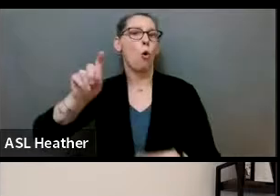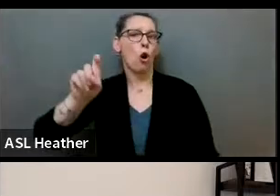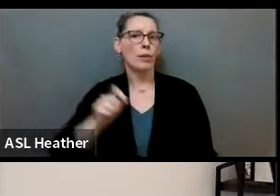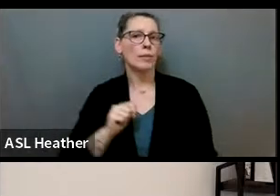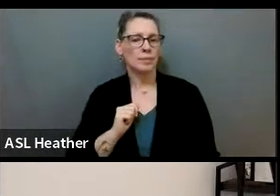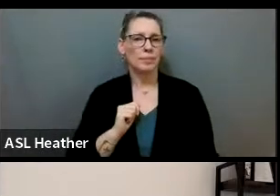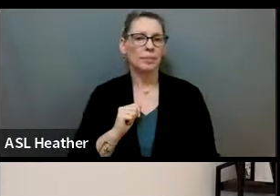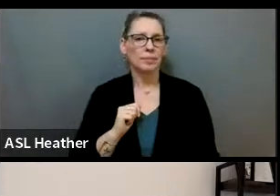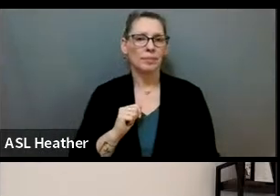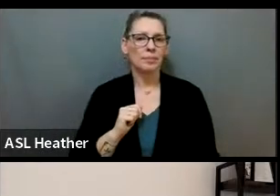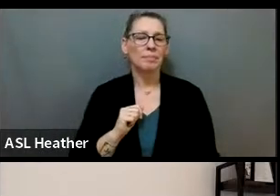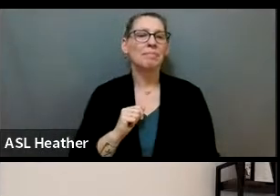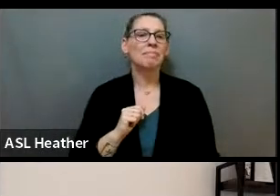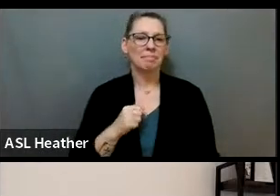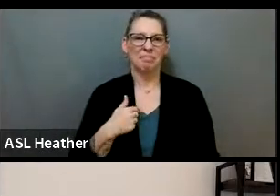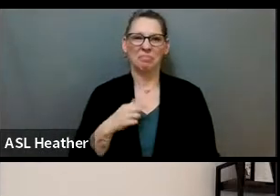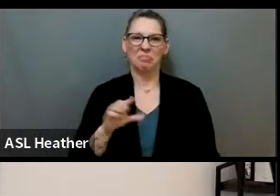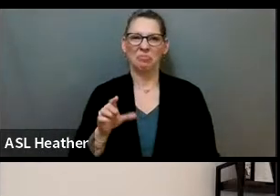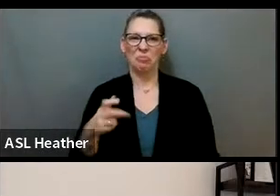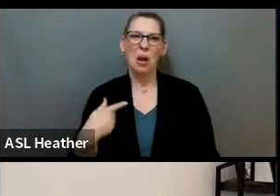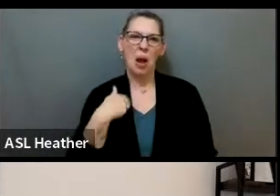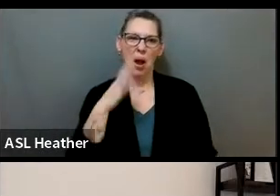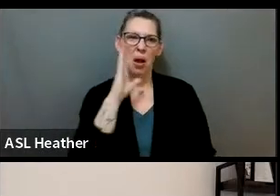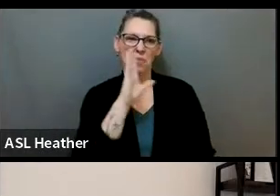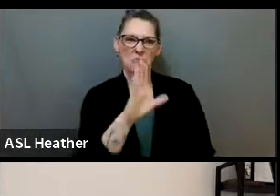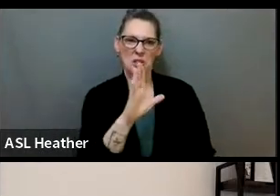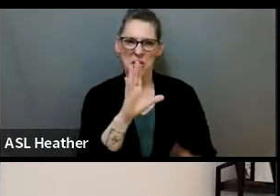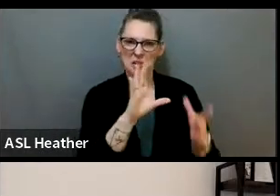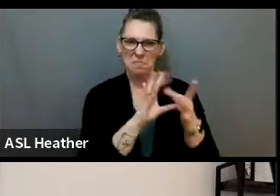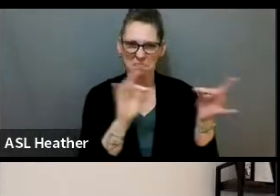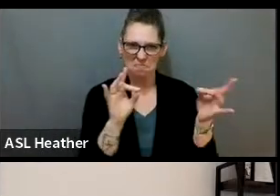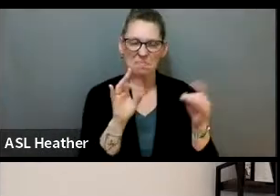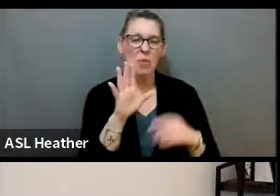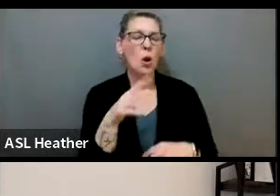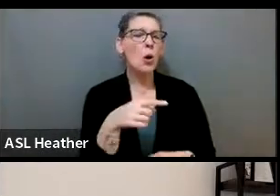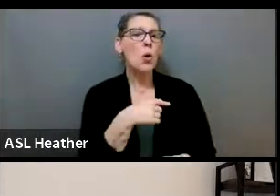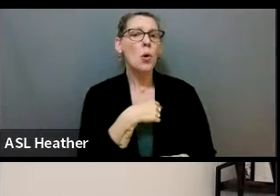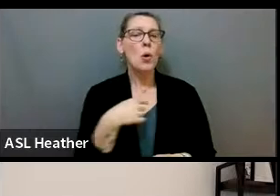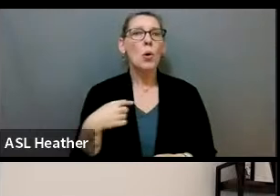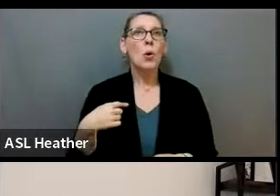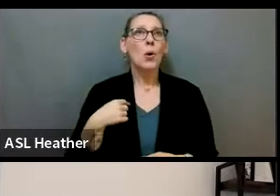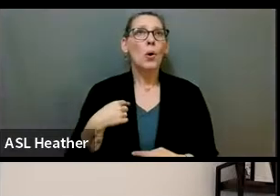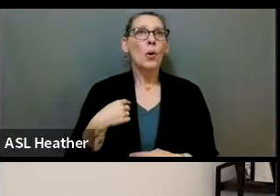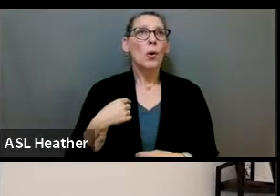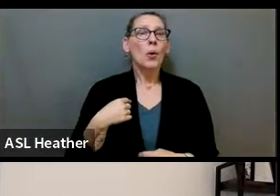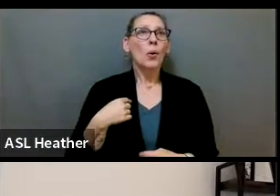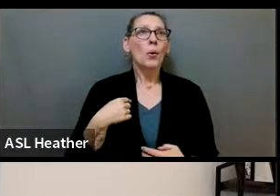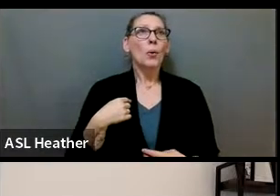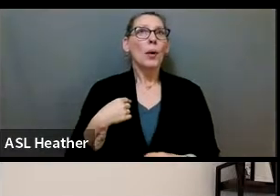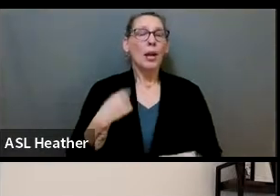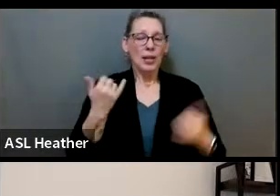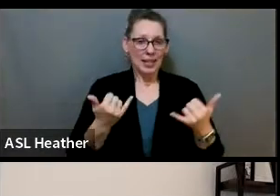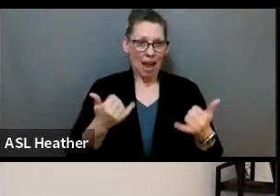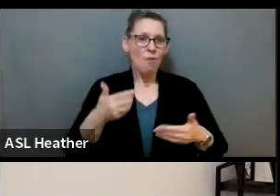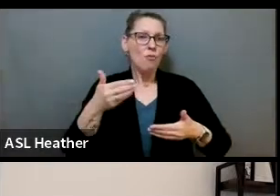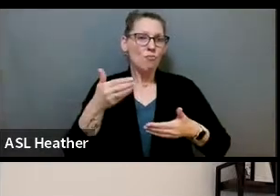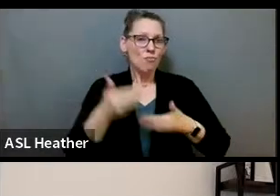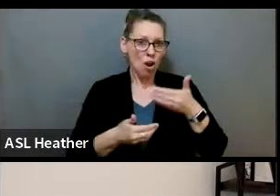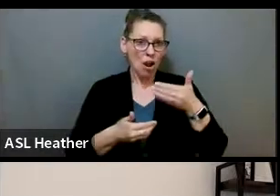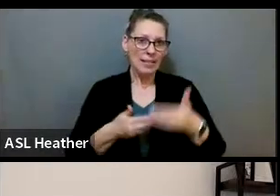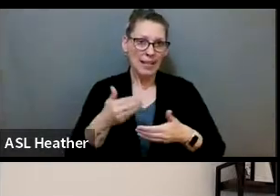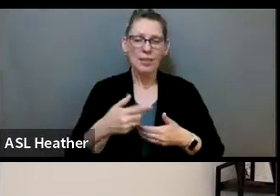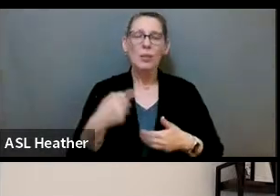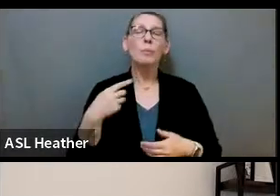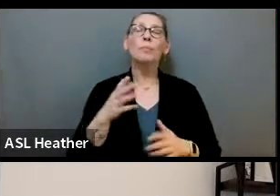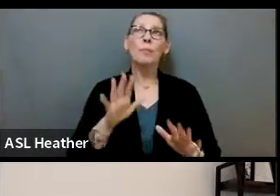So, Megan, I'll jump in on that one. We are in the process of, we